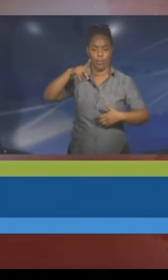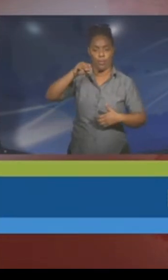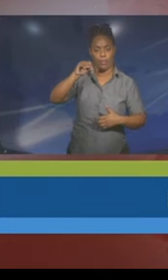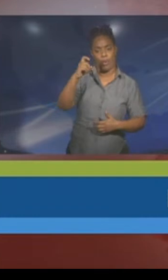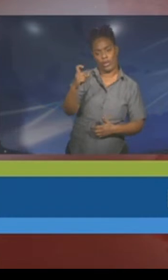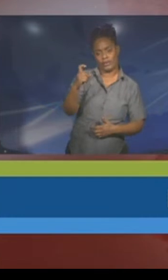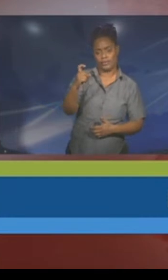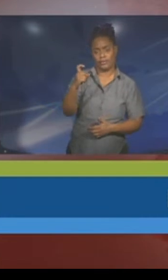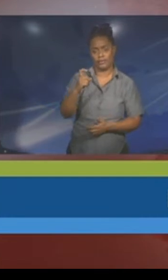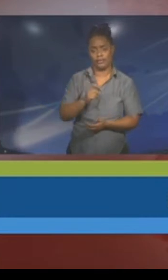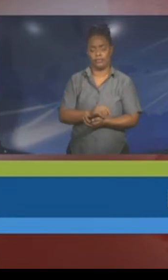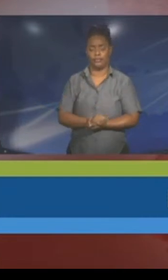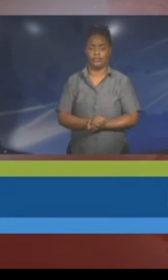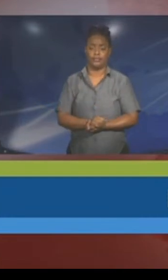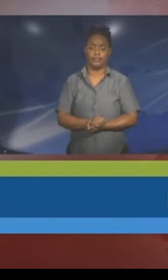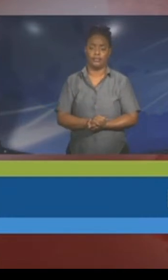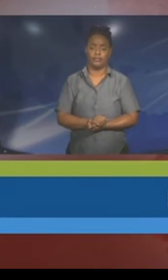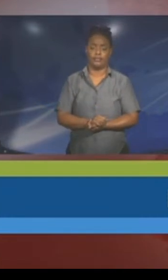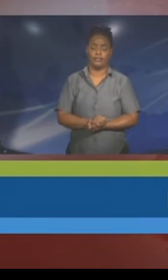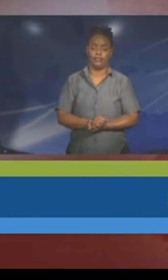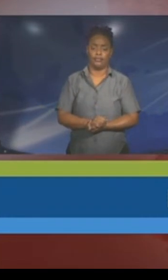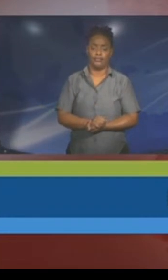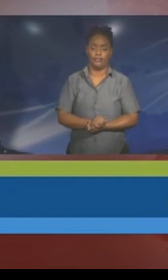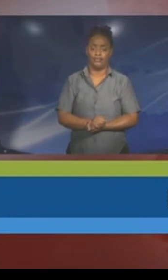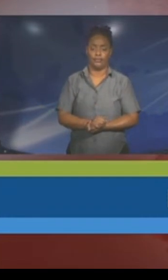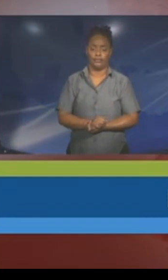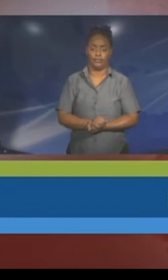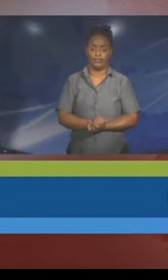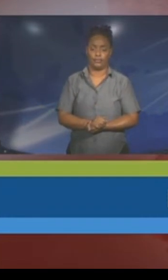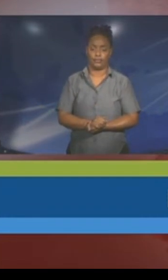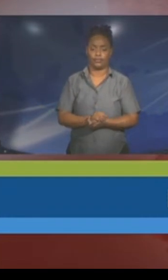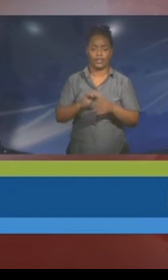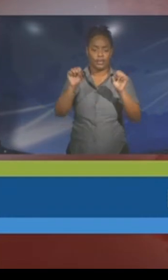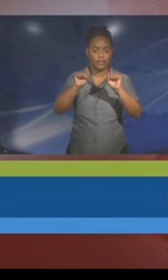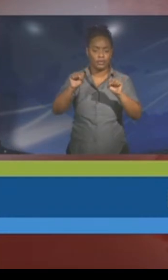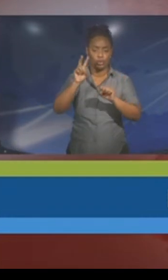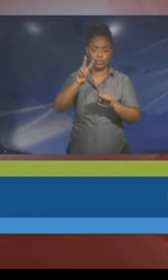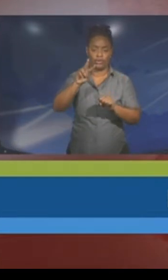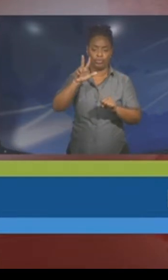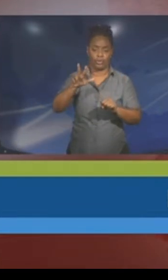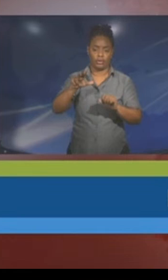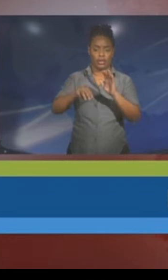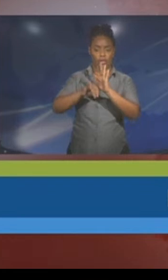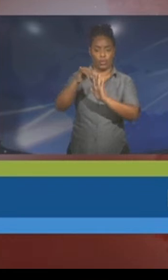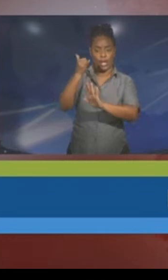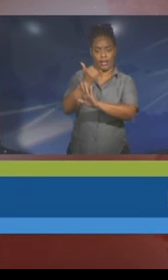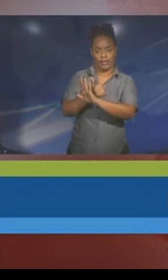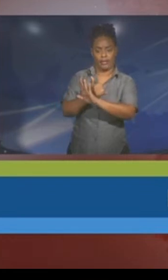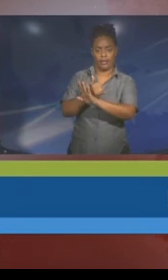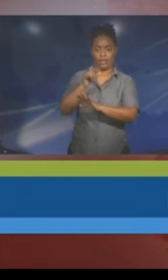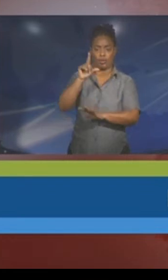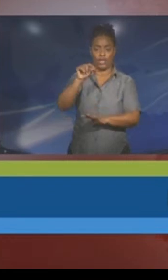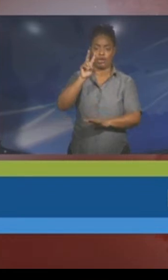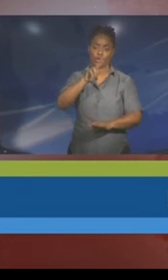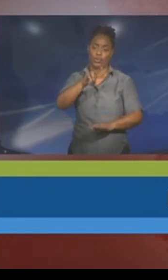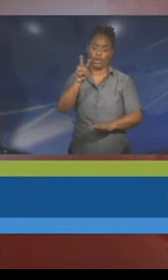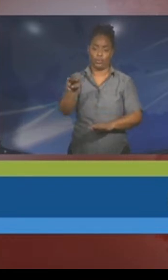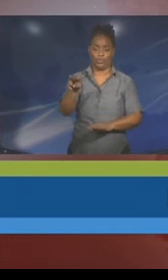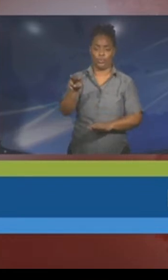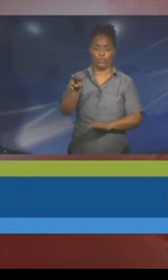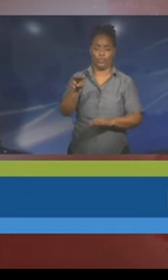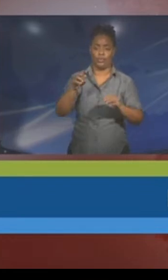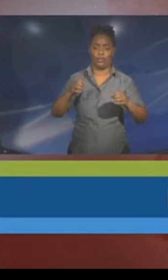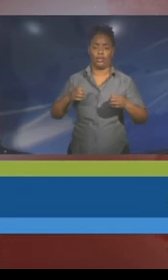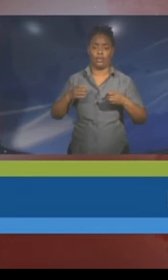so as you know, if you could go to the second one, on Saturday, 23rd of July 2022, the Director General of the